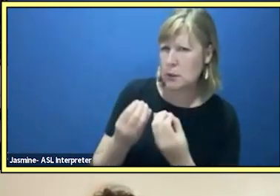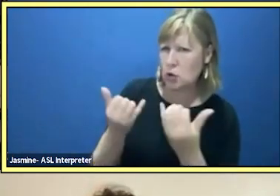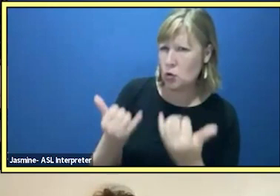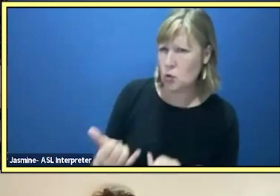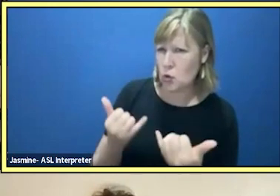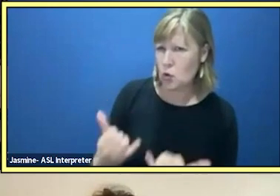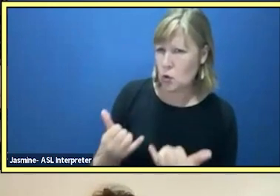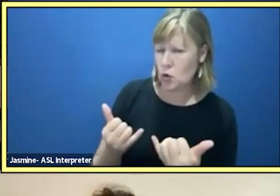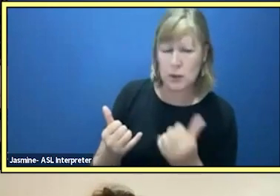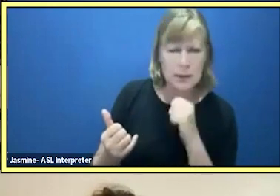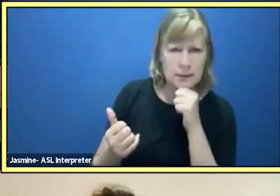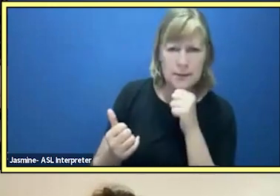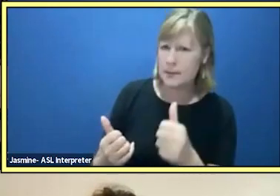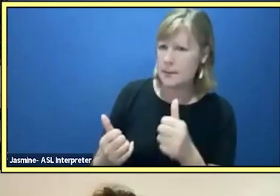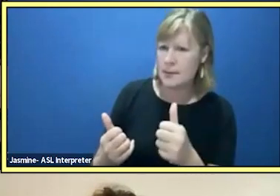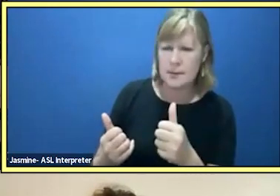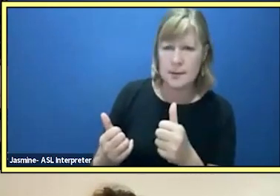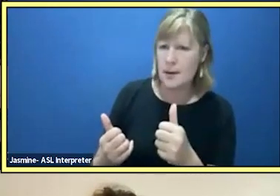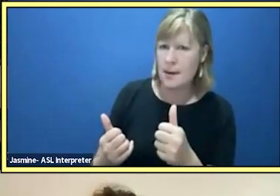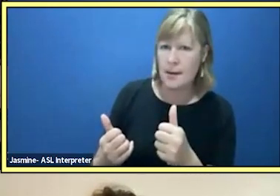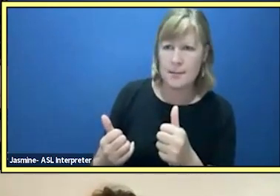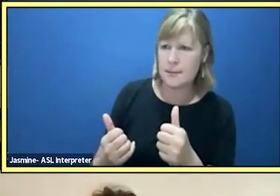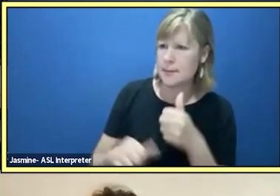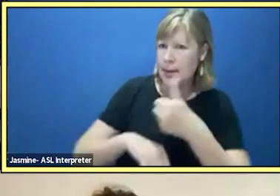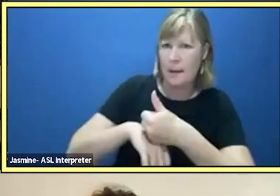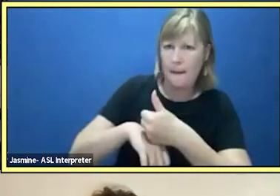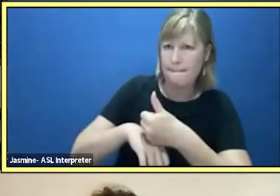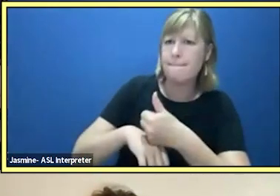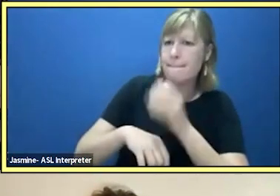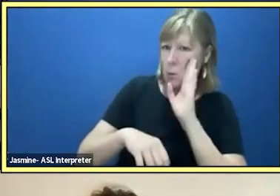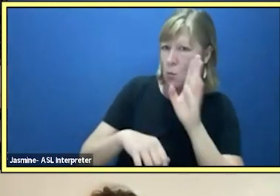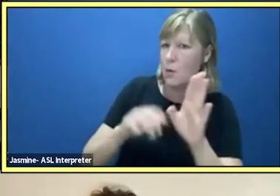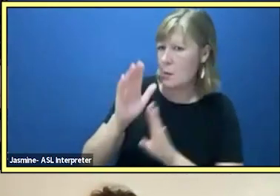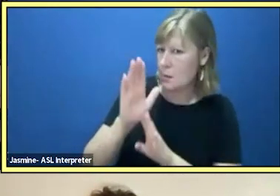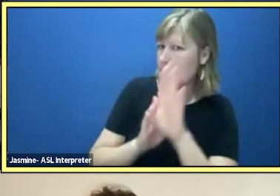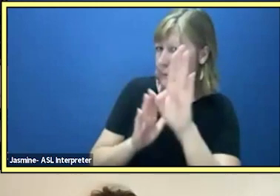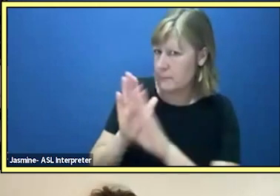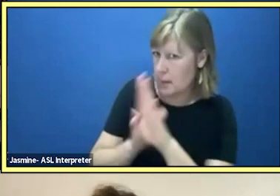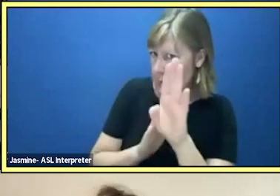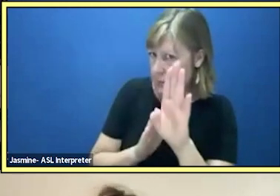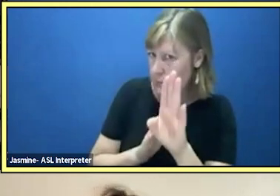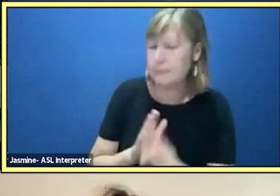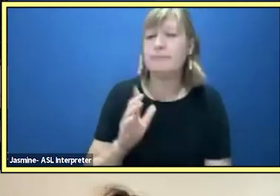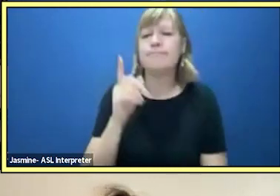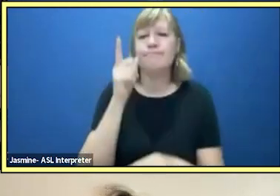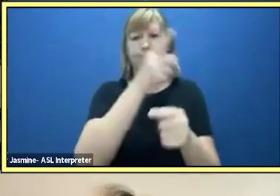developed? Correct. Okay, thank you very much. You're welcome.